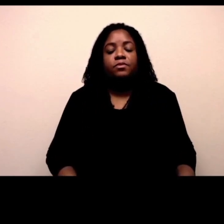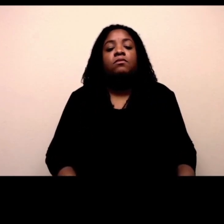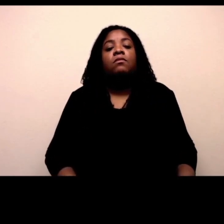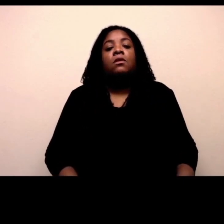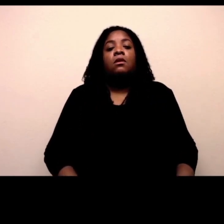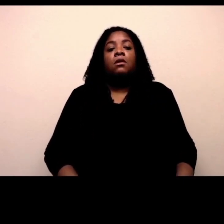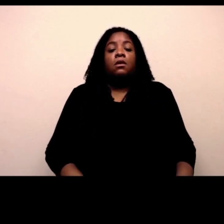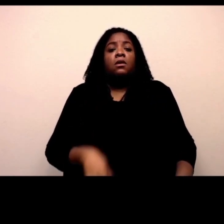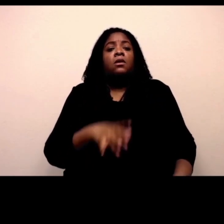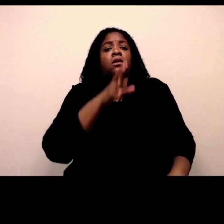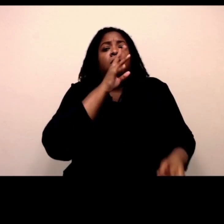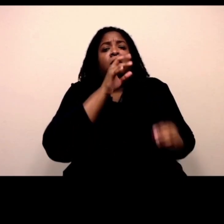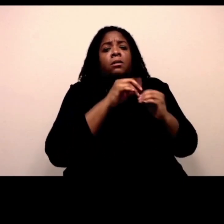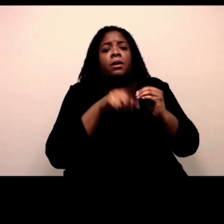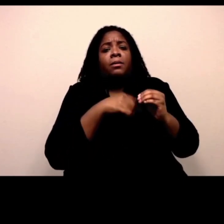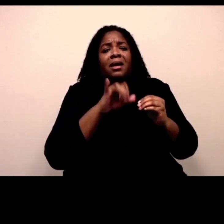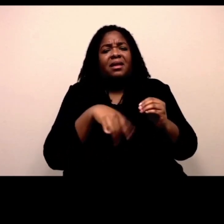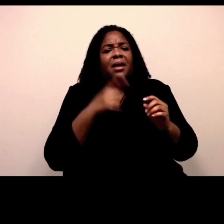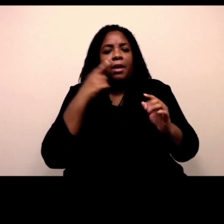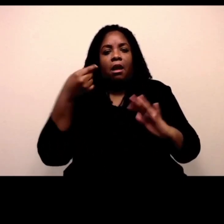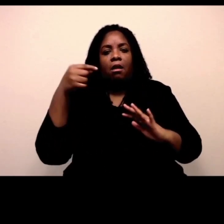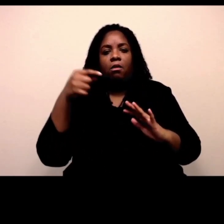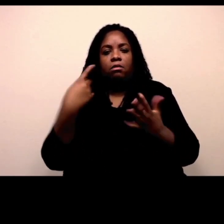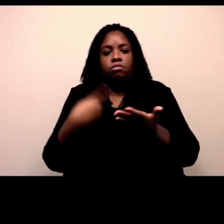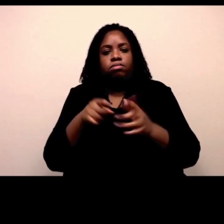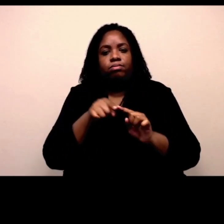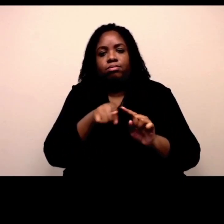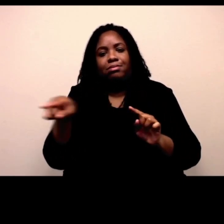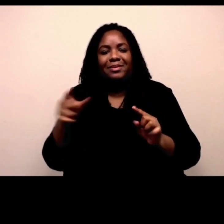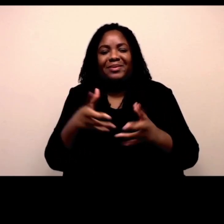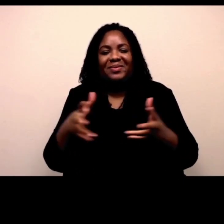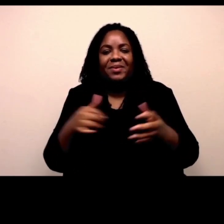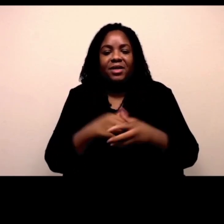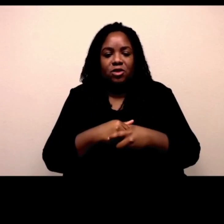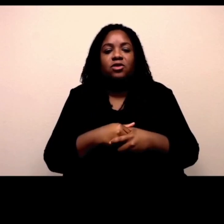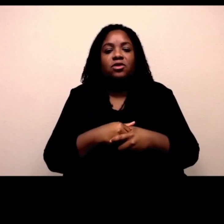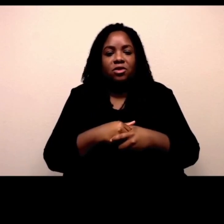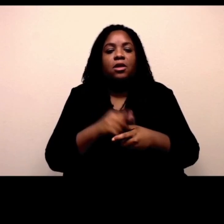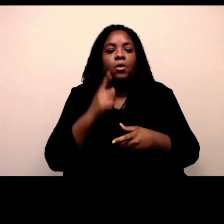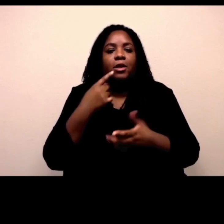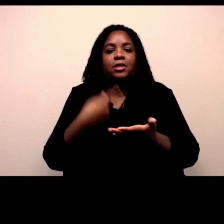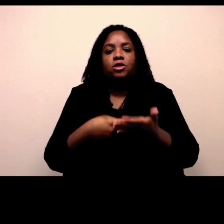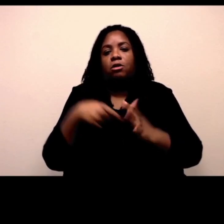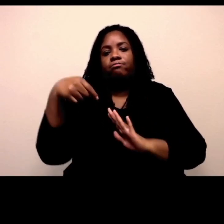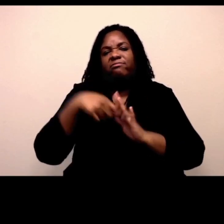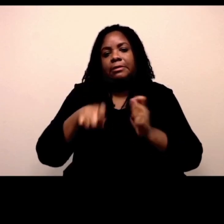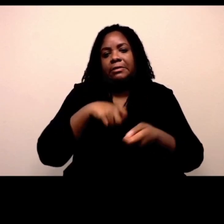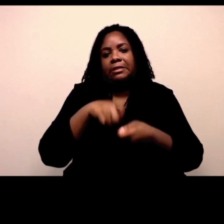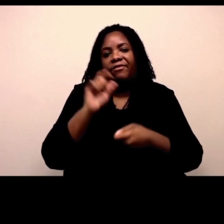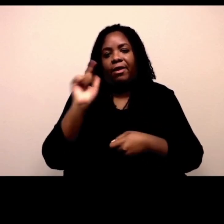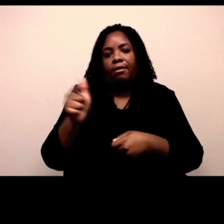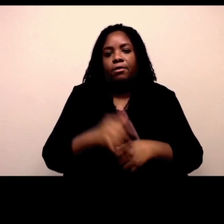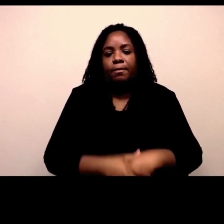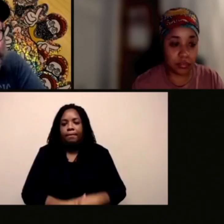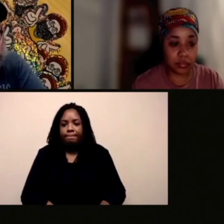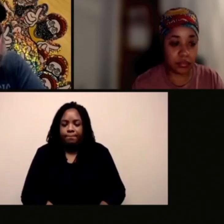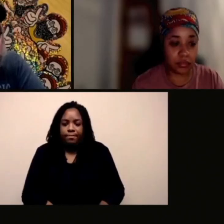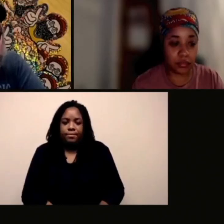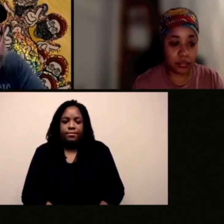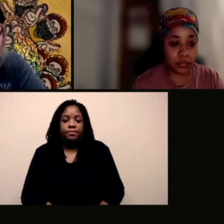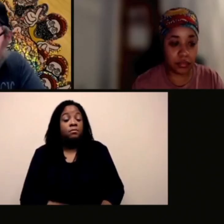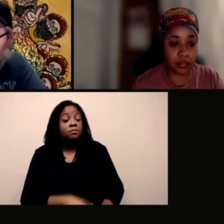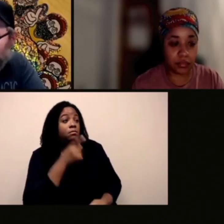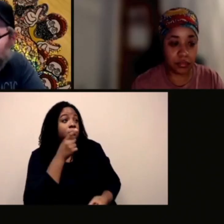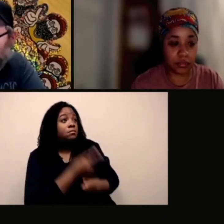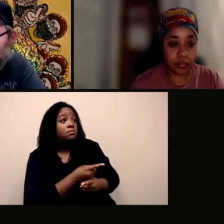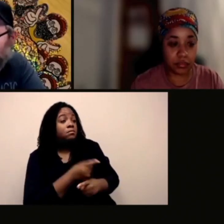about different aspects, but I don't want to ramble on too long. We can drill down into specifics later. You're 100% right,